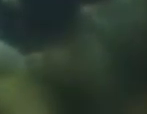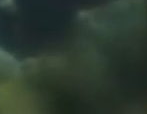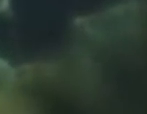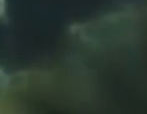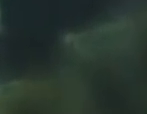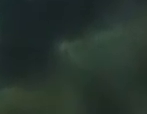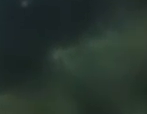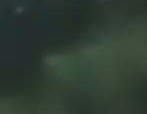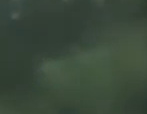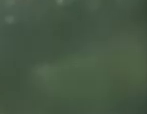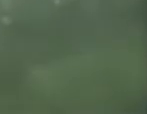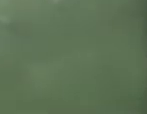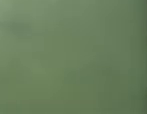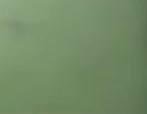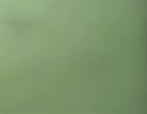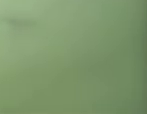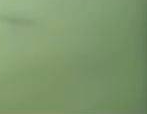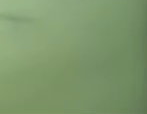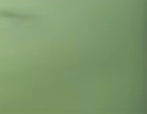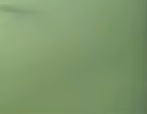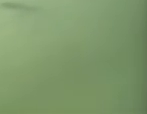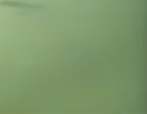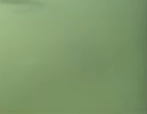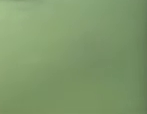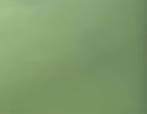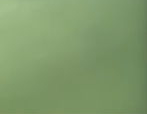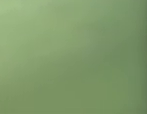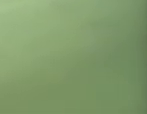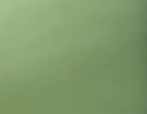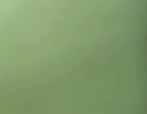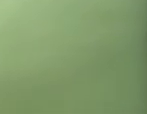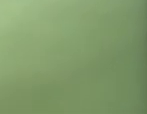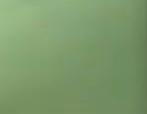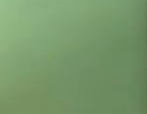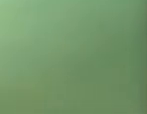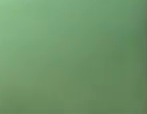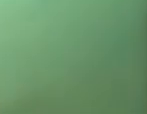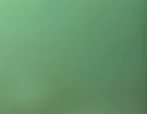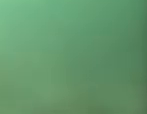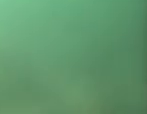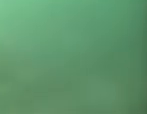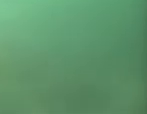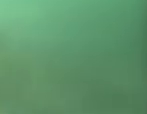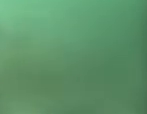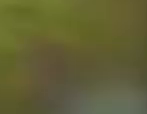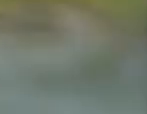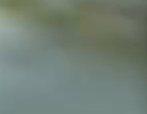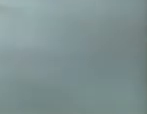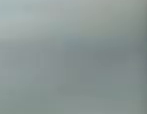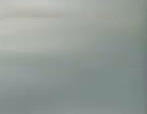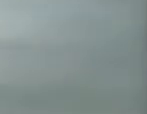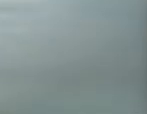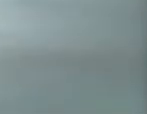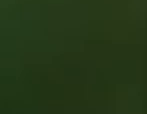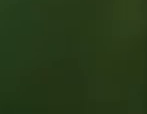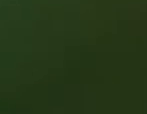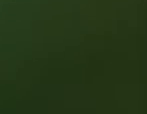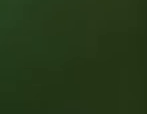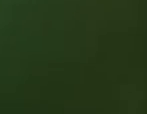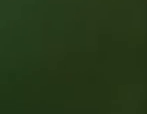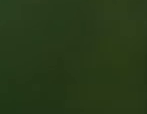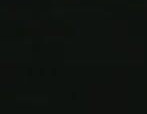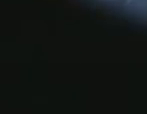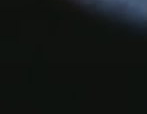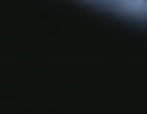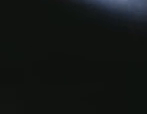resources will continue to provide renewable benefits for thousands of people for years to come, as long as we take long-term action